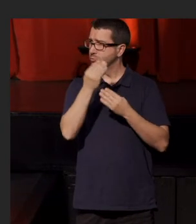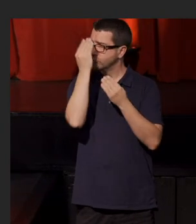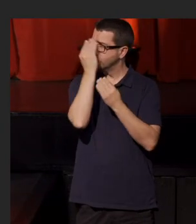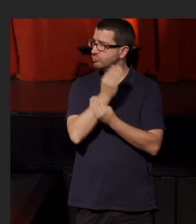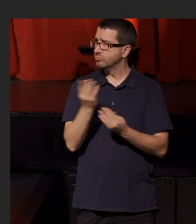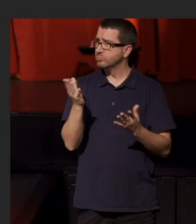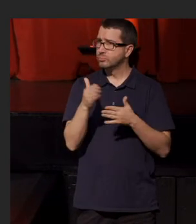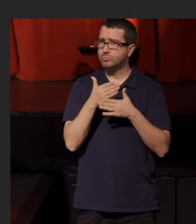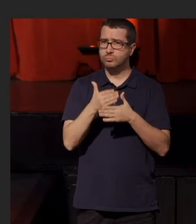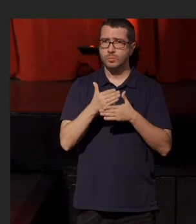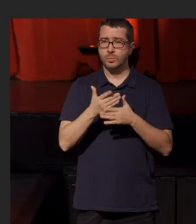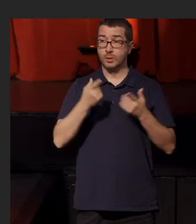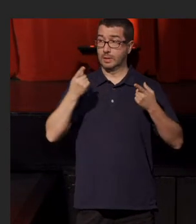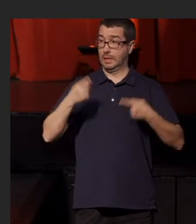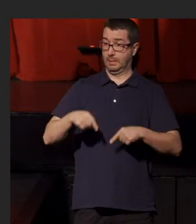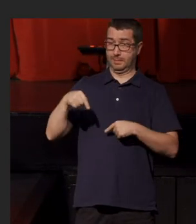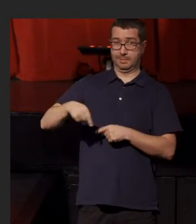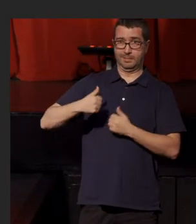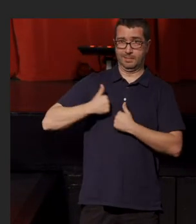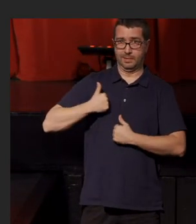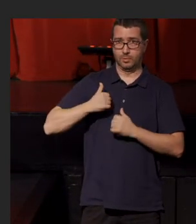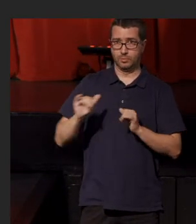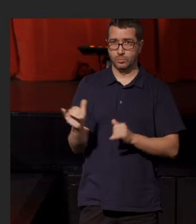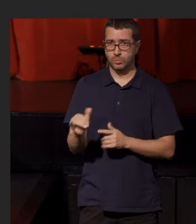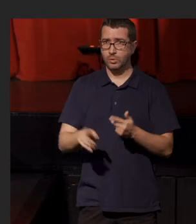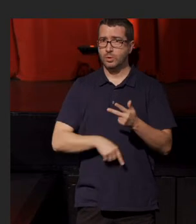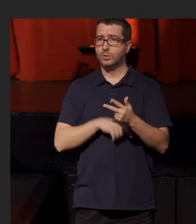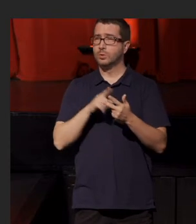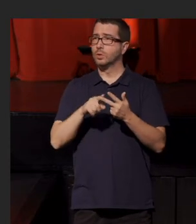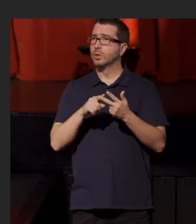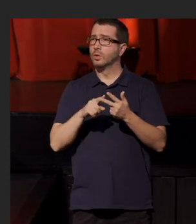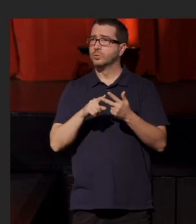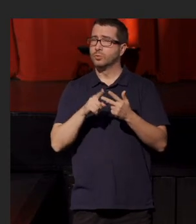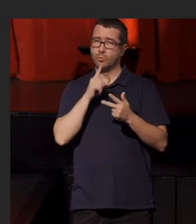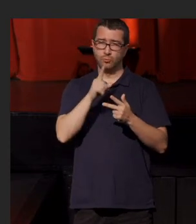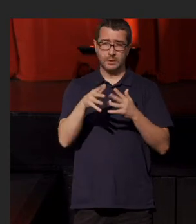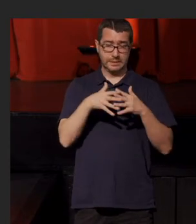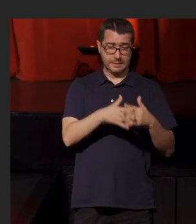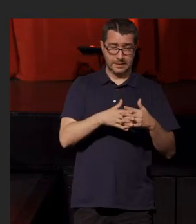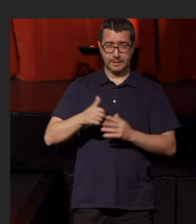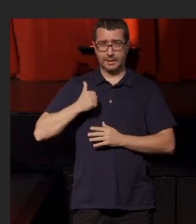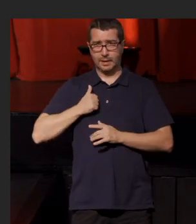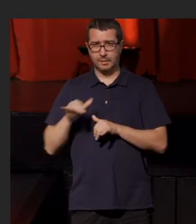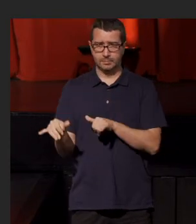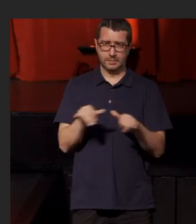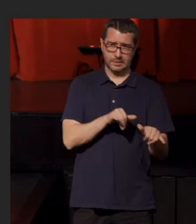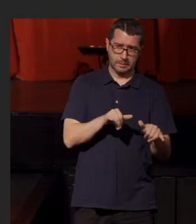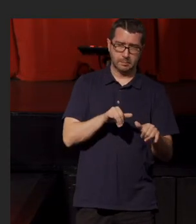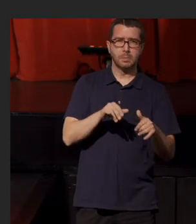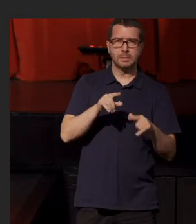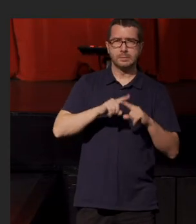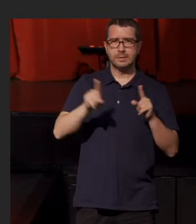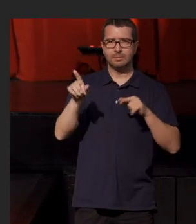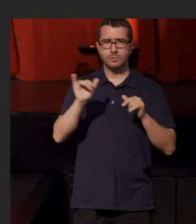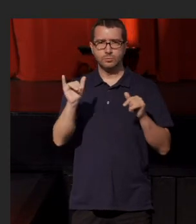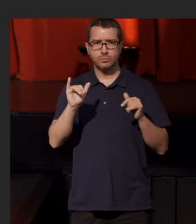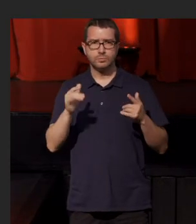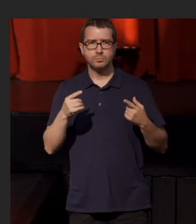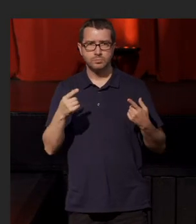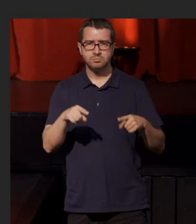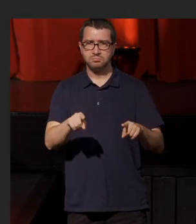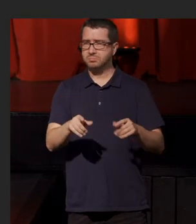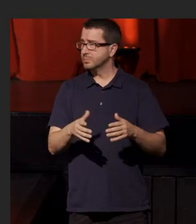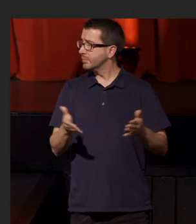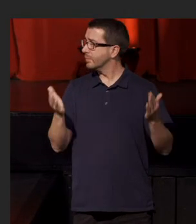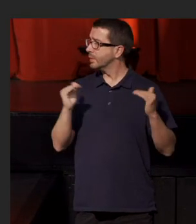are happening here in Canada as well, some of those parallels and some of the differences too. We know that technology